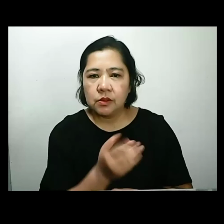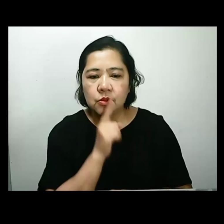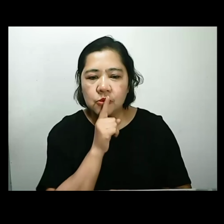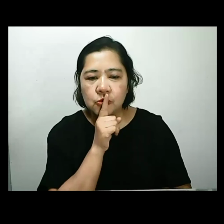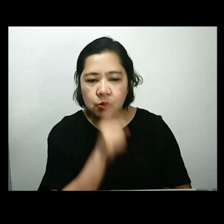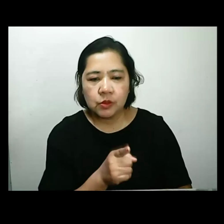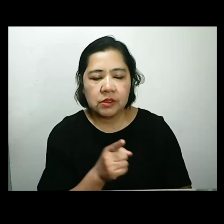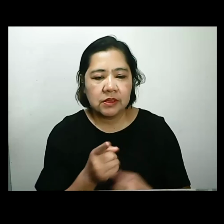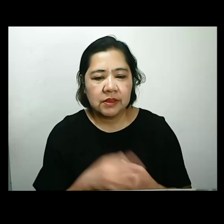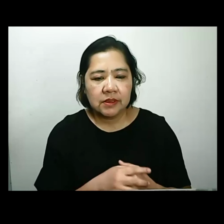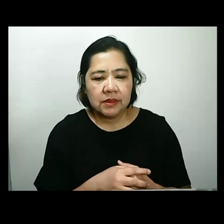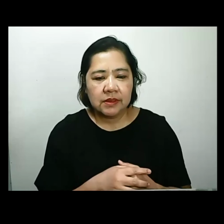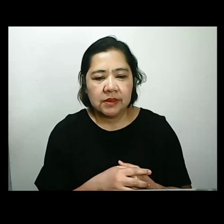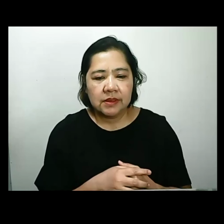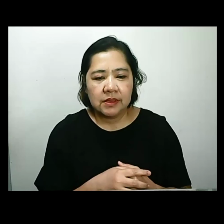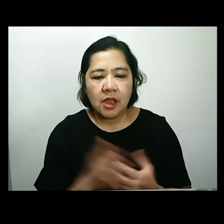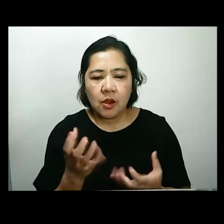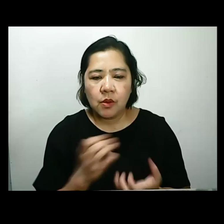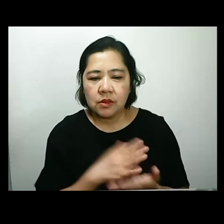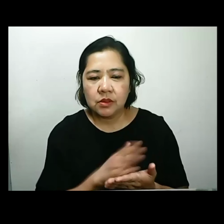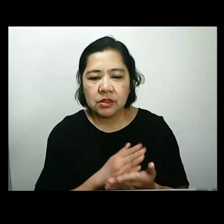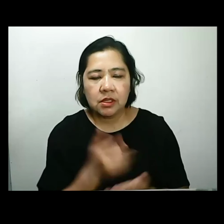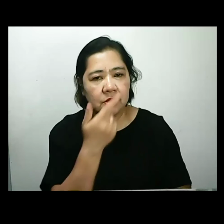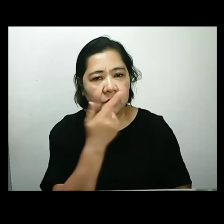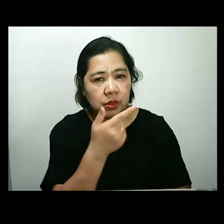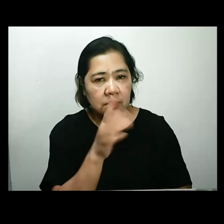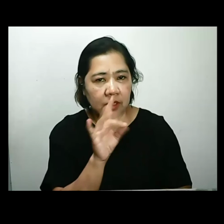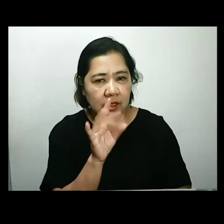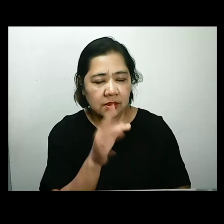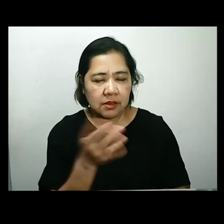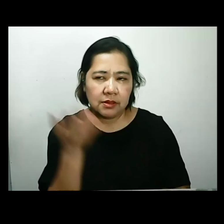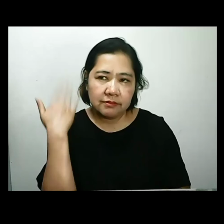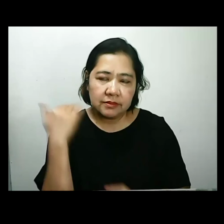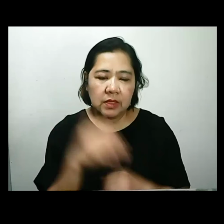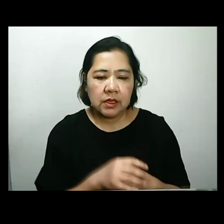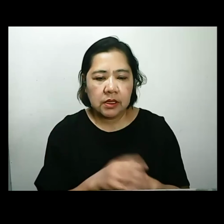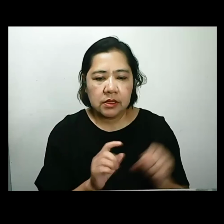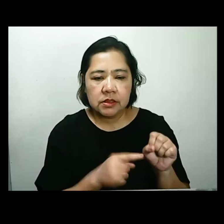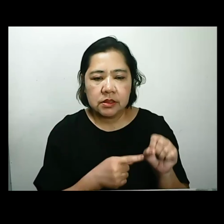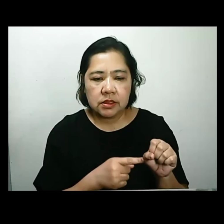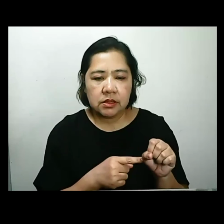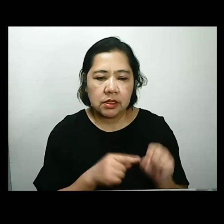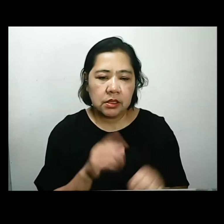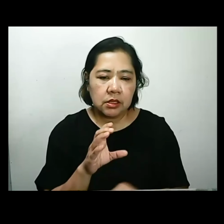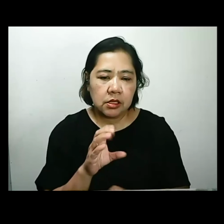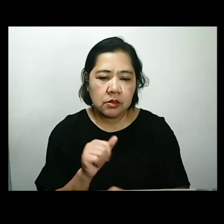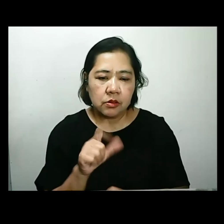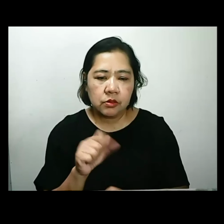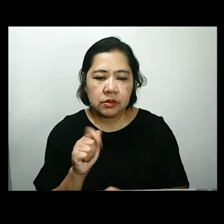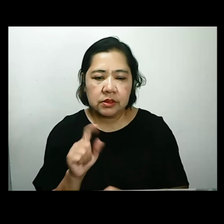like to share that in 2018, when I started the Coastal Cities Risk Act 2, I had